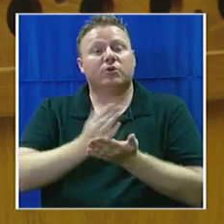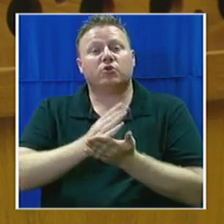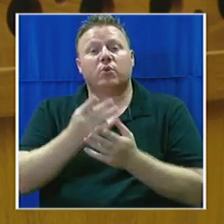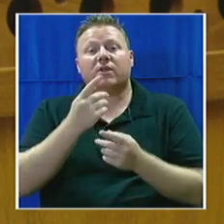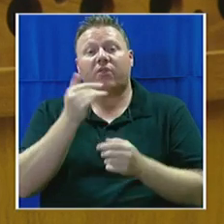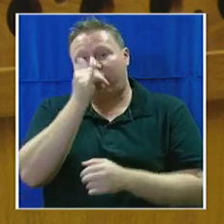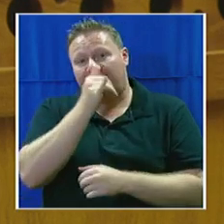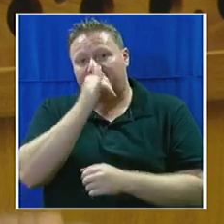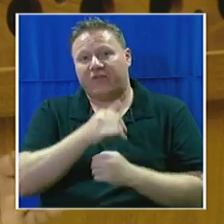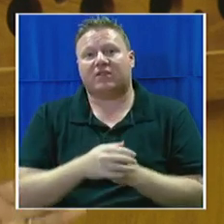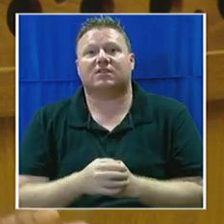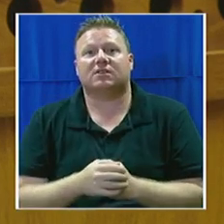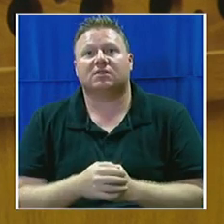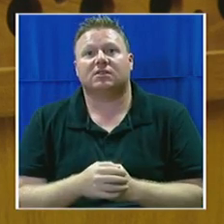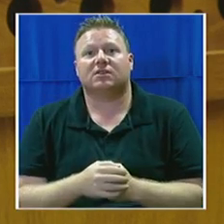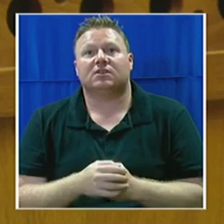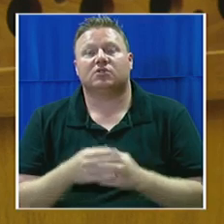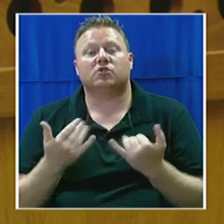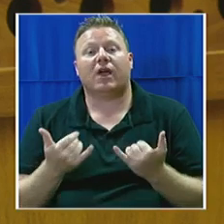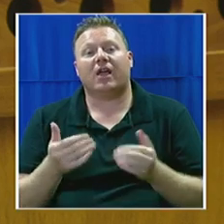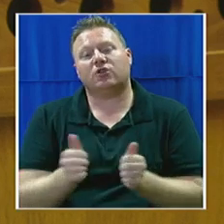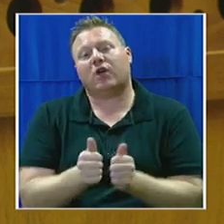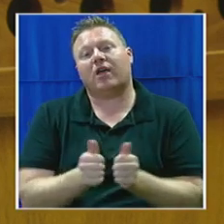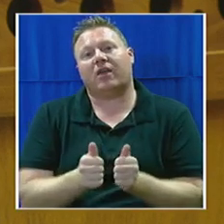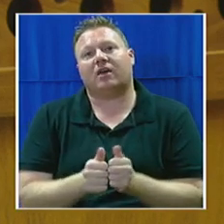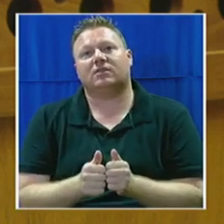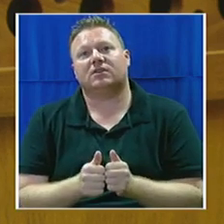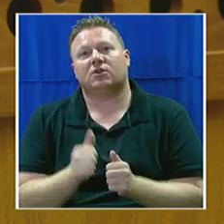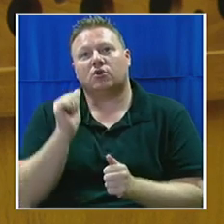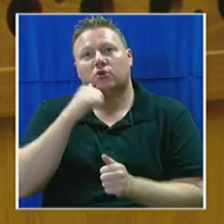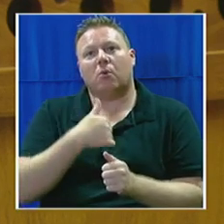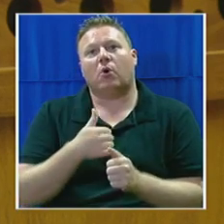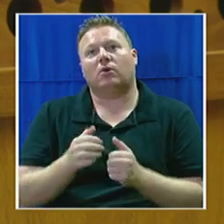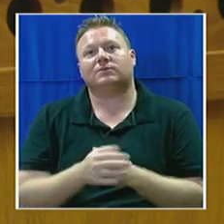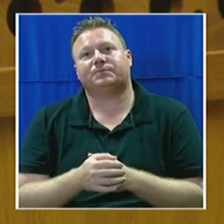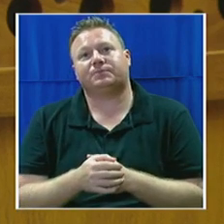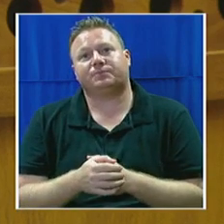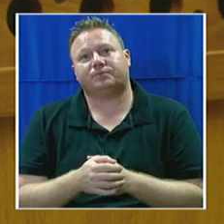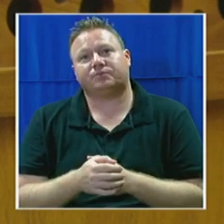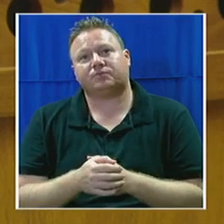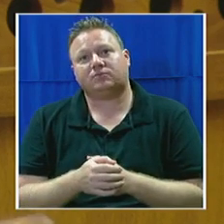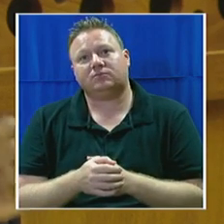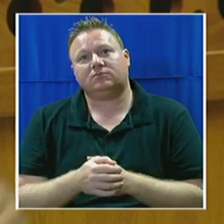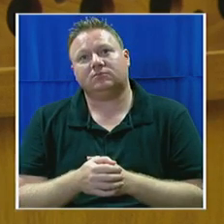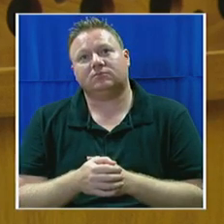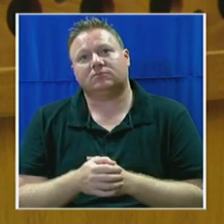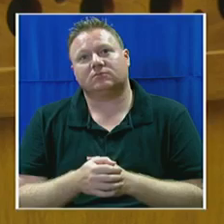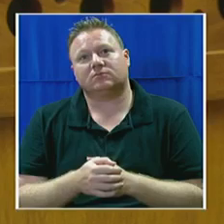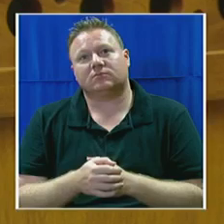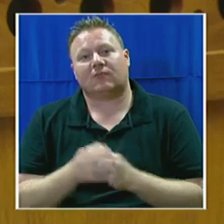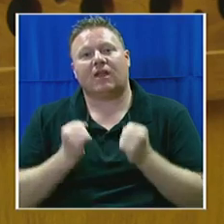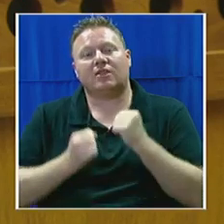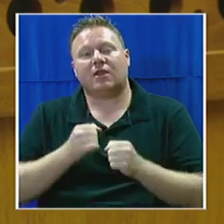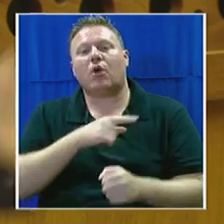Today, they'll be together, and tomorrow, they will run to kill one